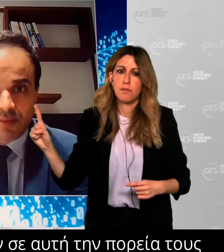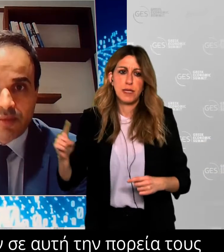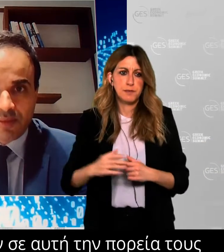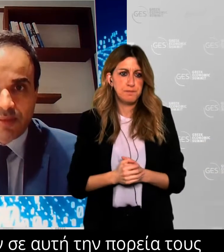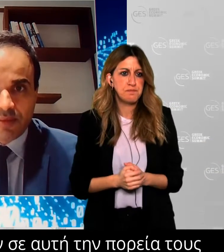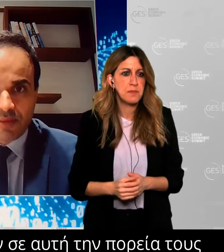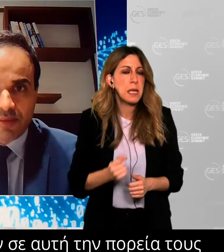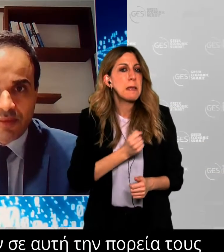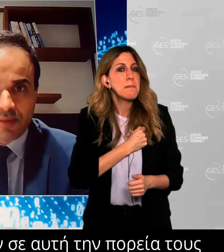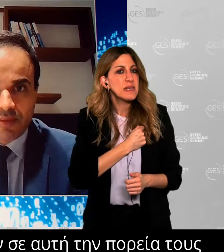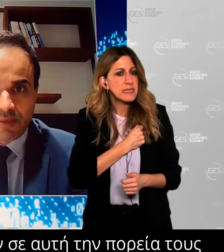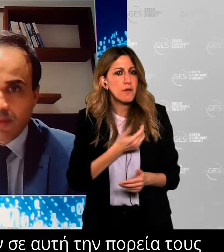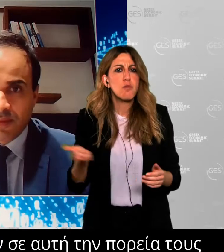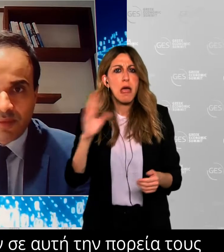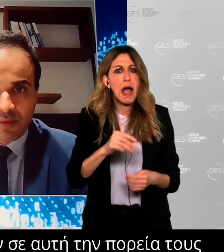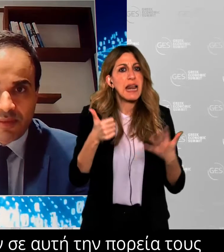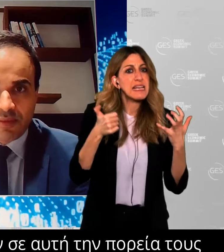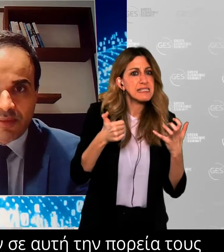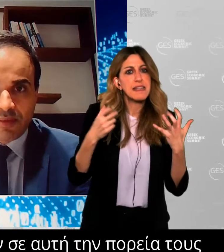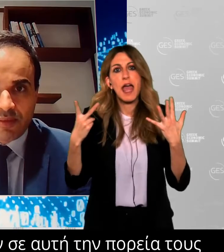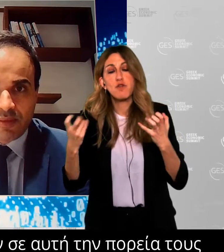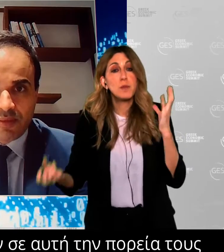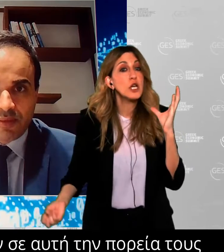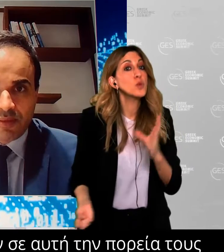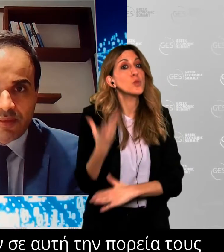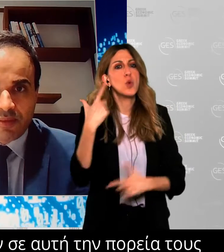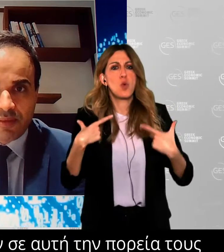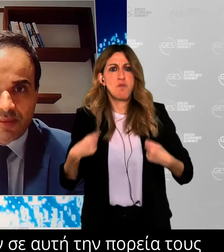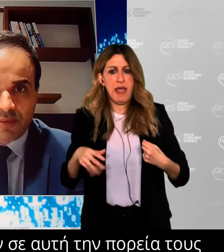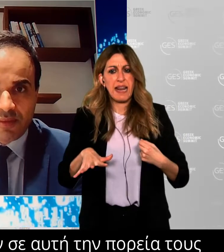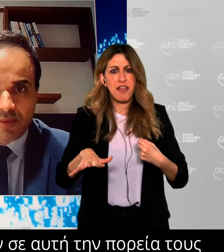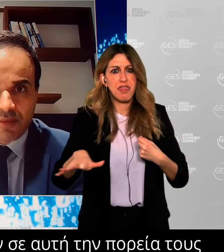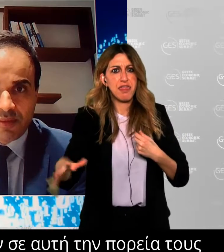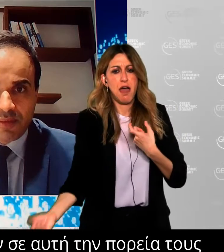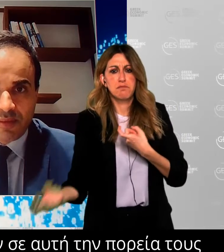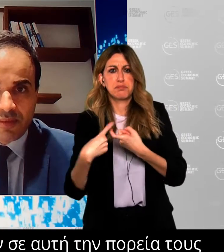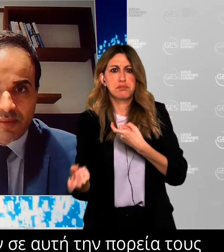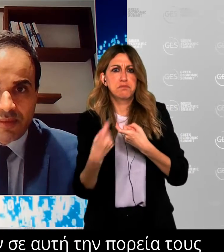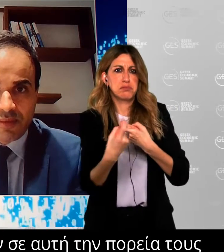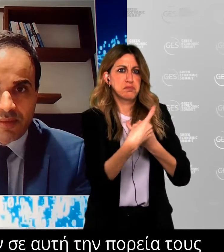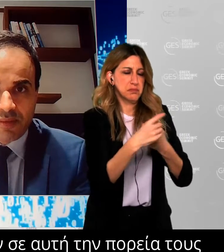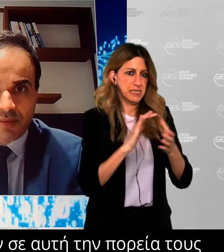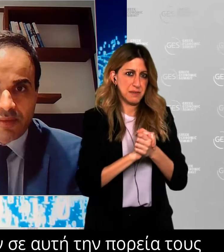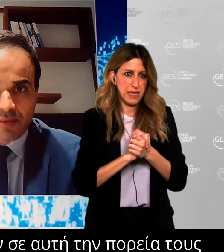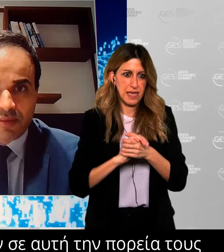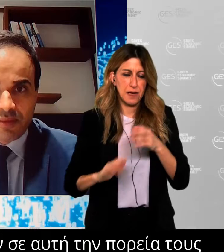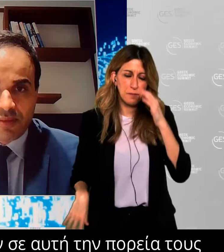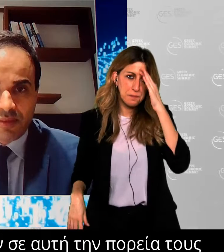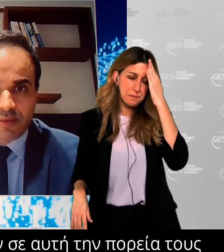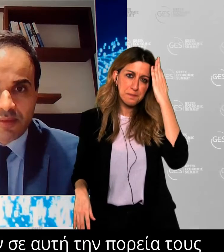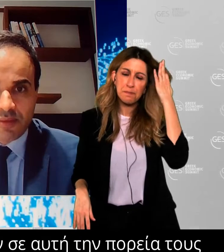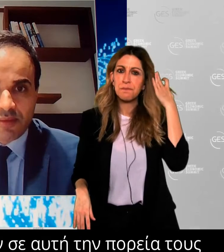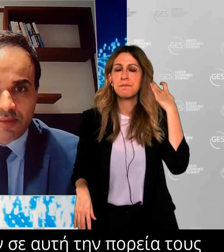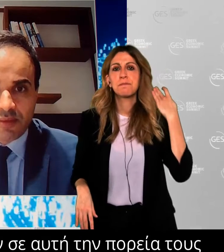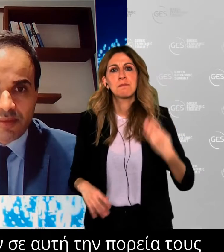emissions from sectors, 33% for oil and gas and 30% for mining. So how are we looking at a range of sectors that for